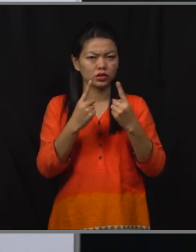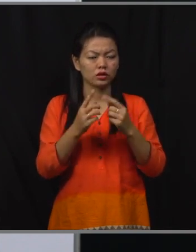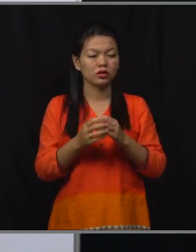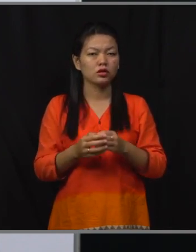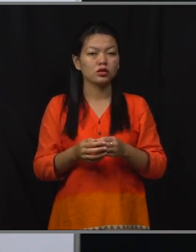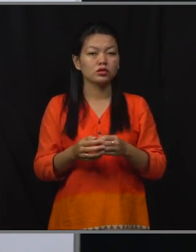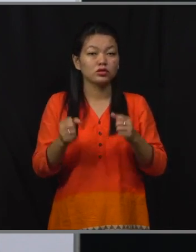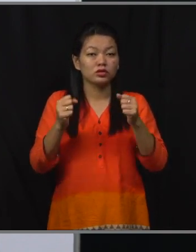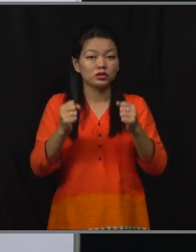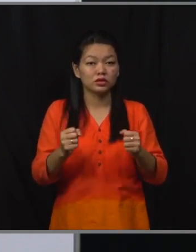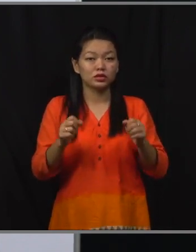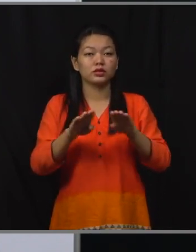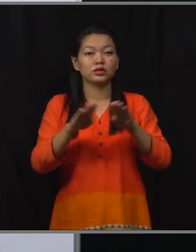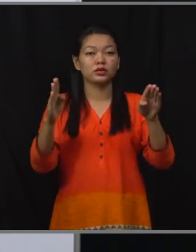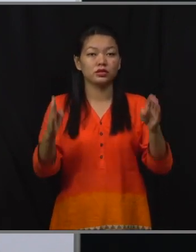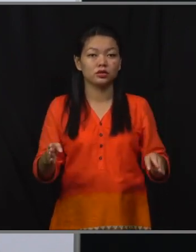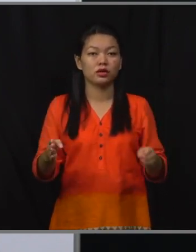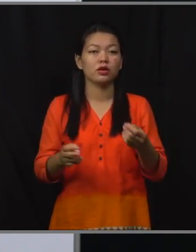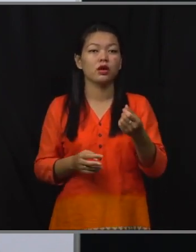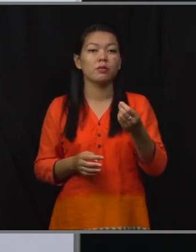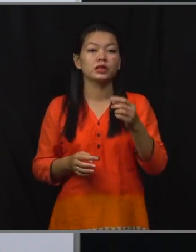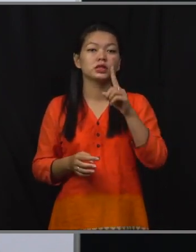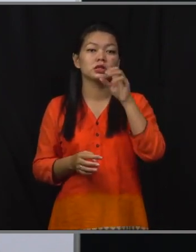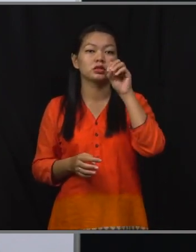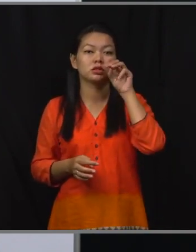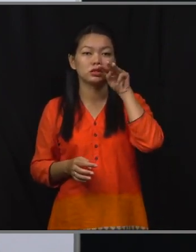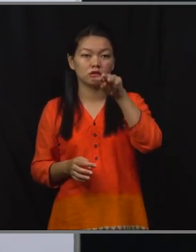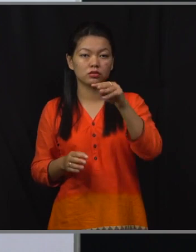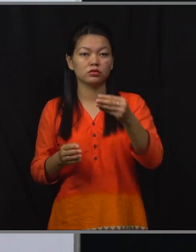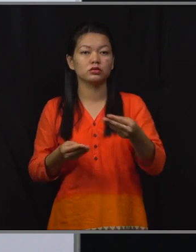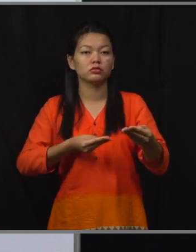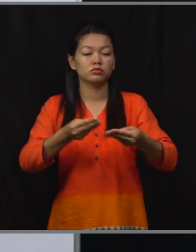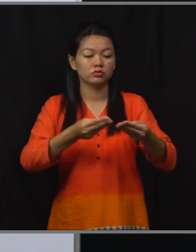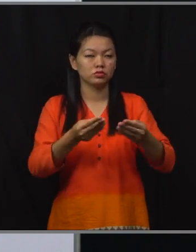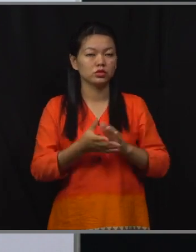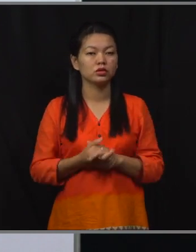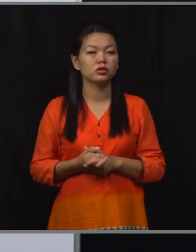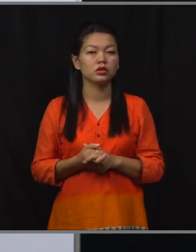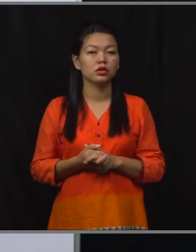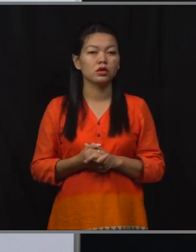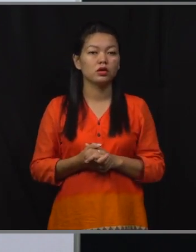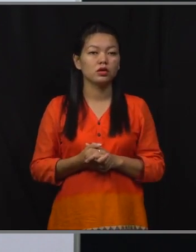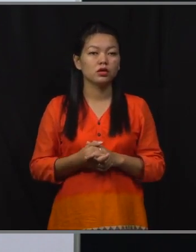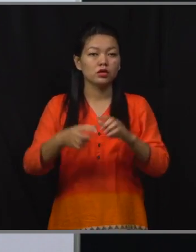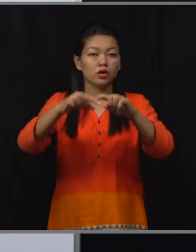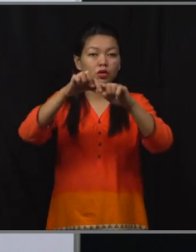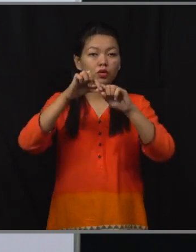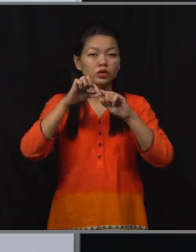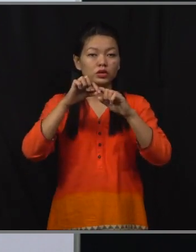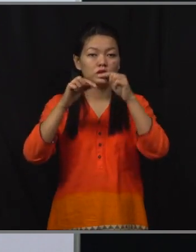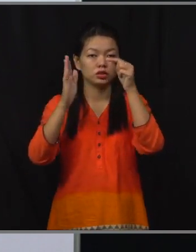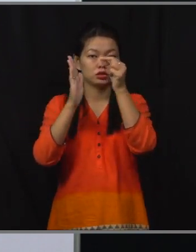10,000. But in your additional information, number A, the furniture, no, and number